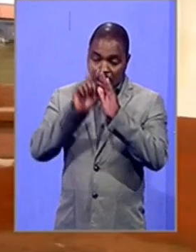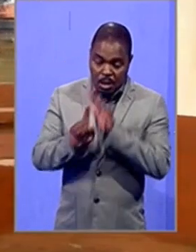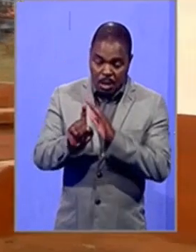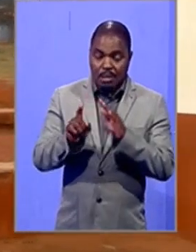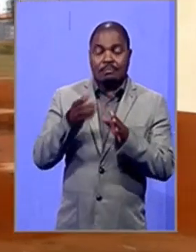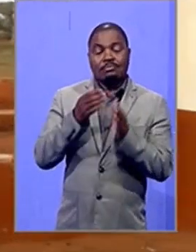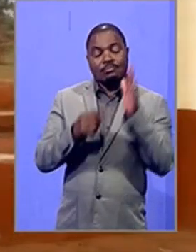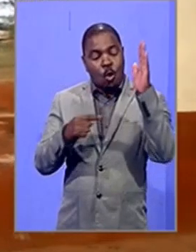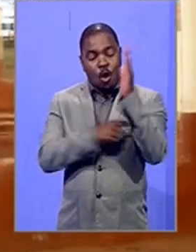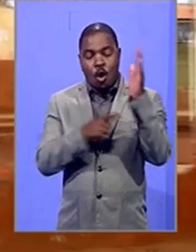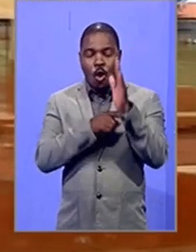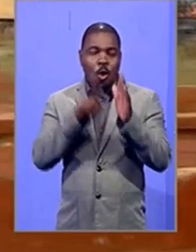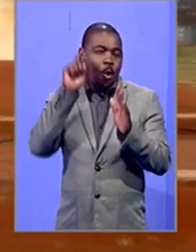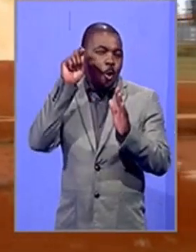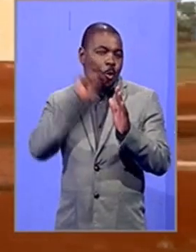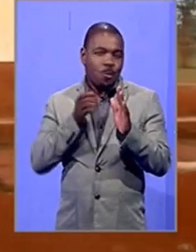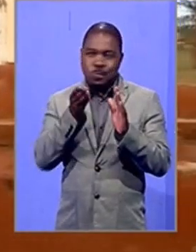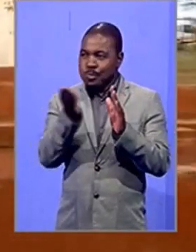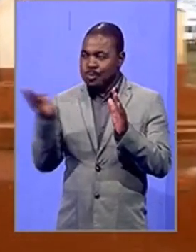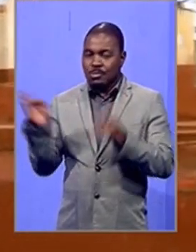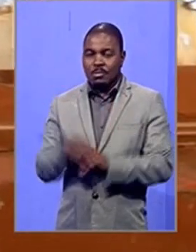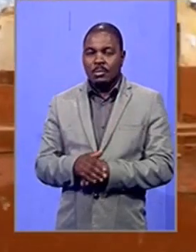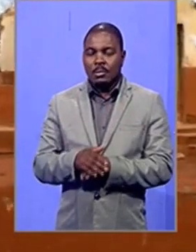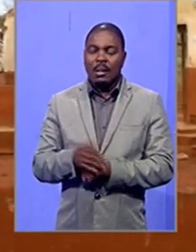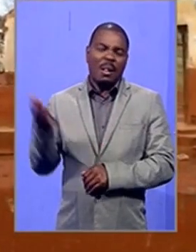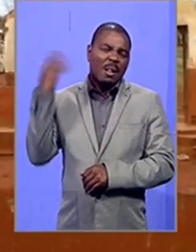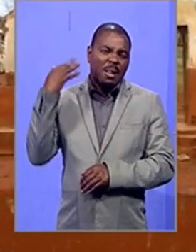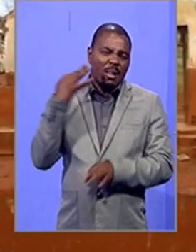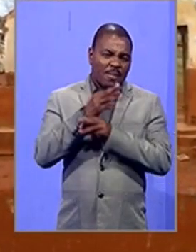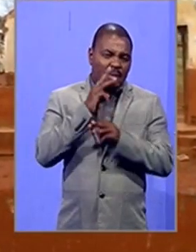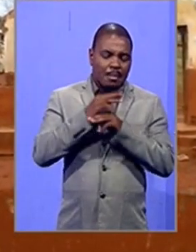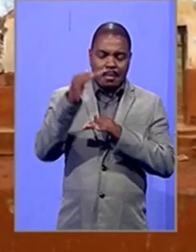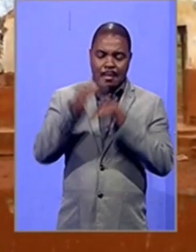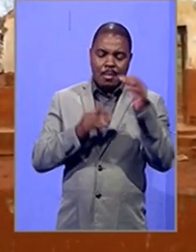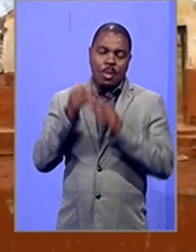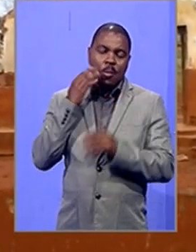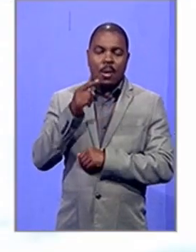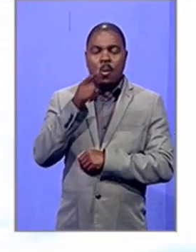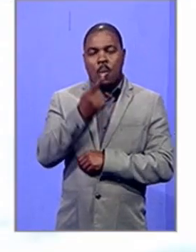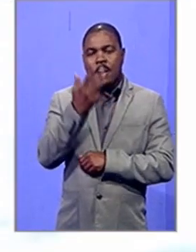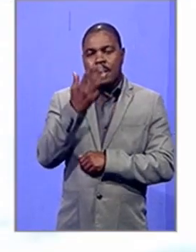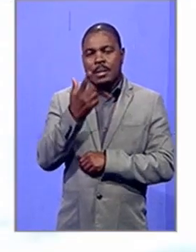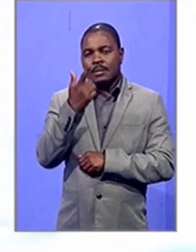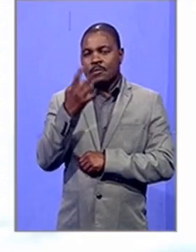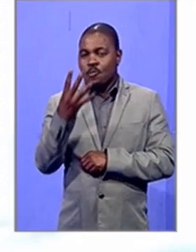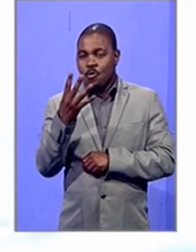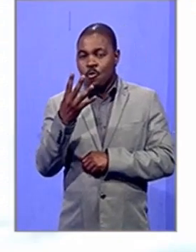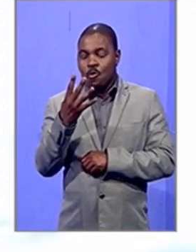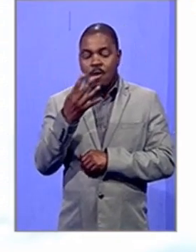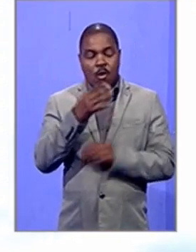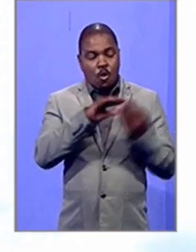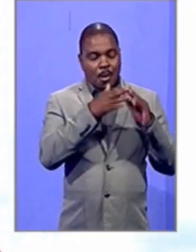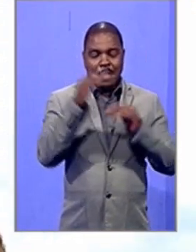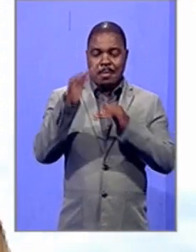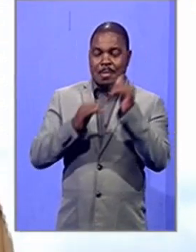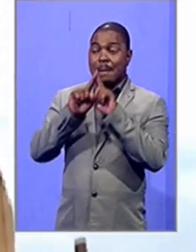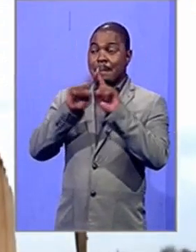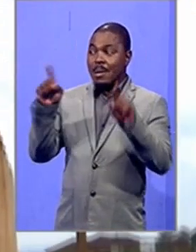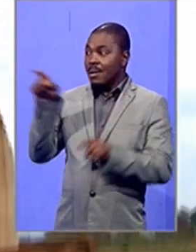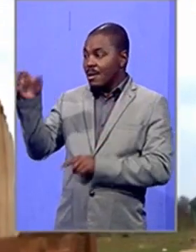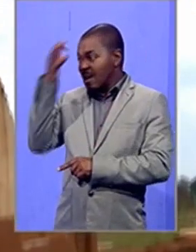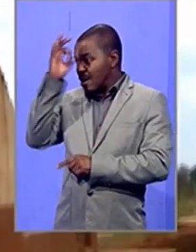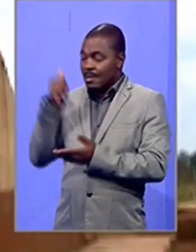a hlagetšego. Sekolo se agilwe ke Batswadi ka ngwaga wa 1974 efela go tloga fao mmušo ga se wa aga diphapoši